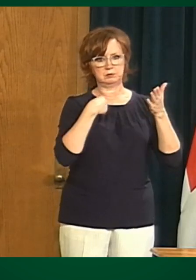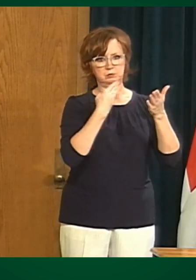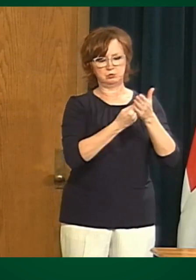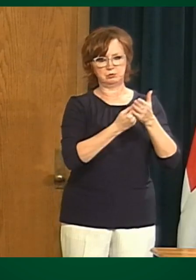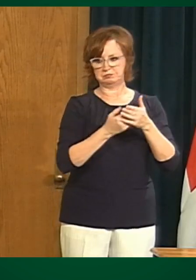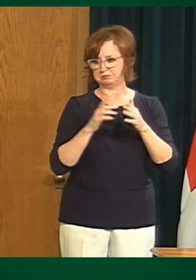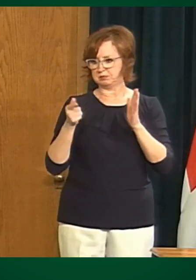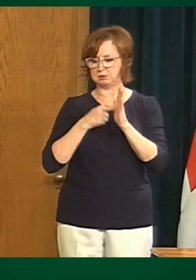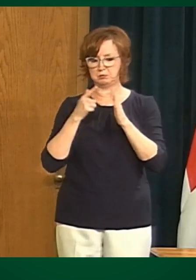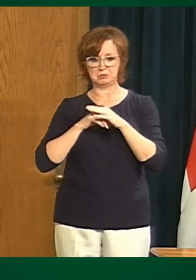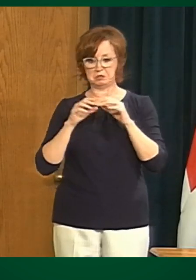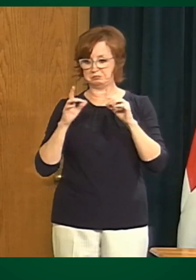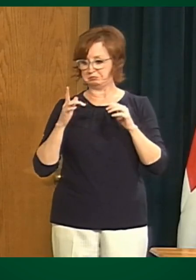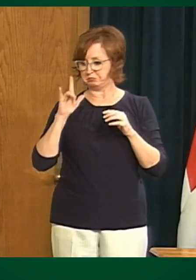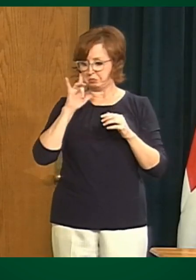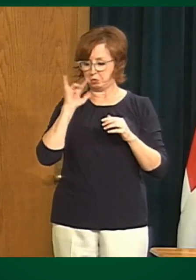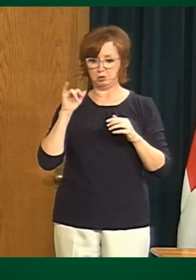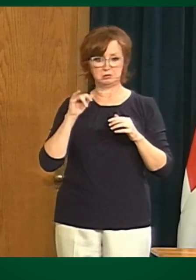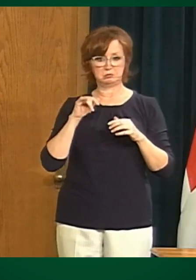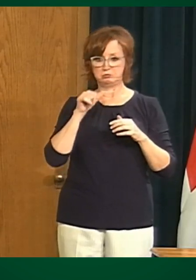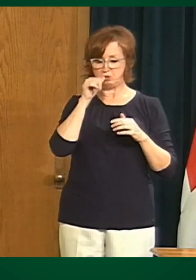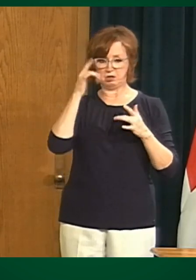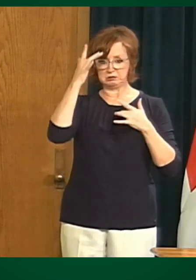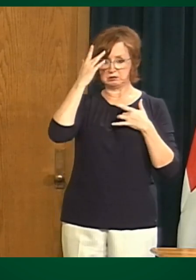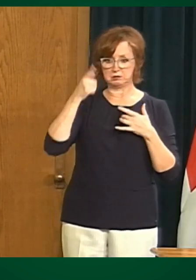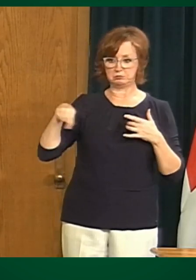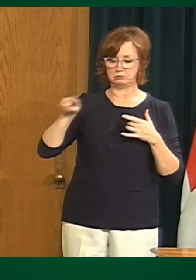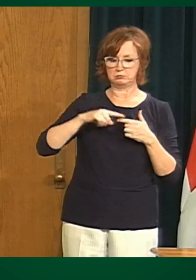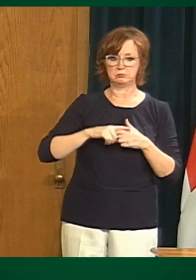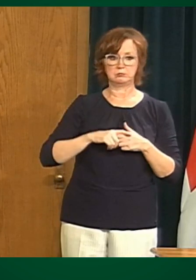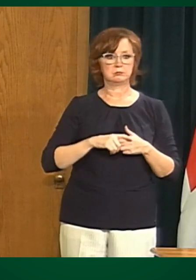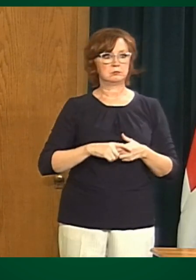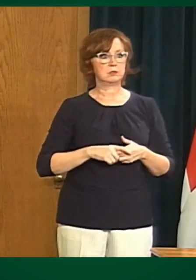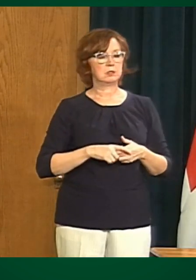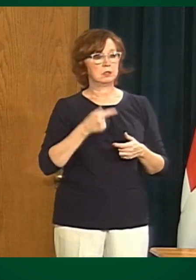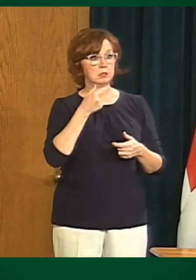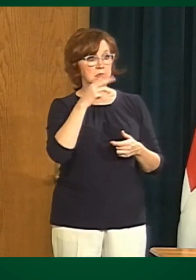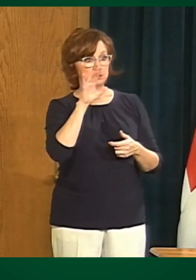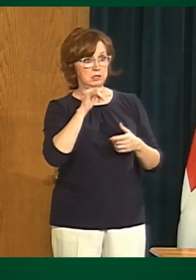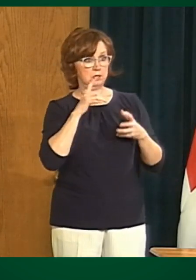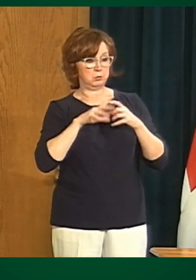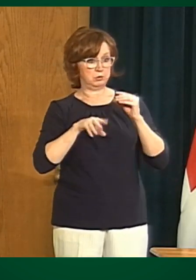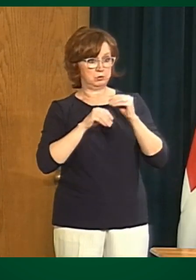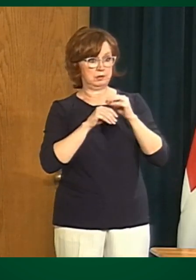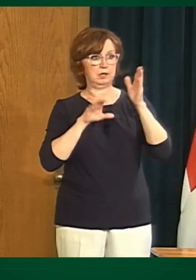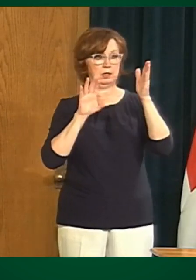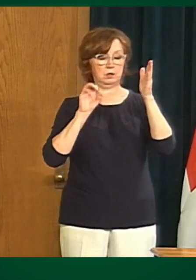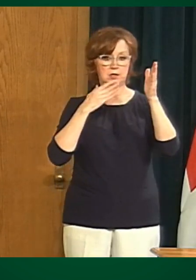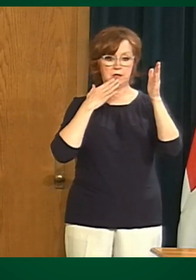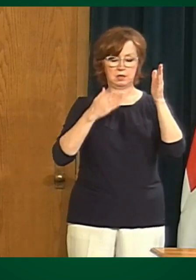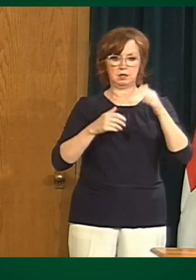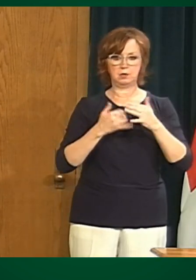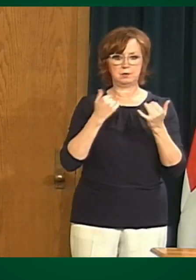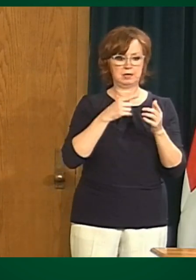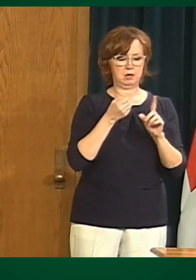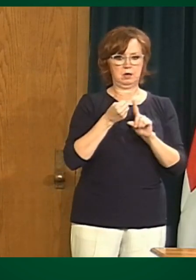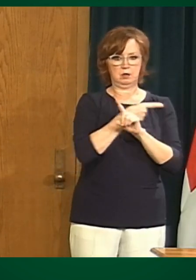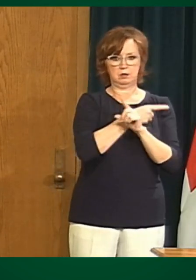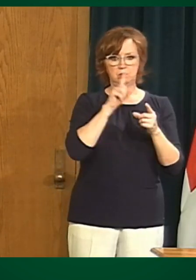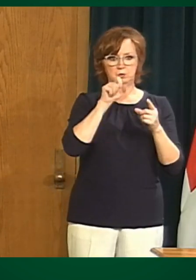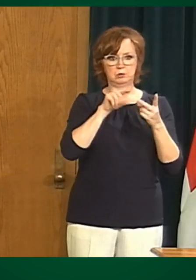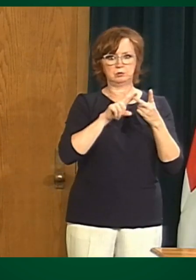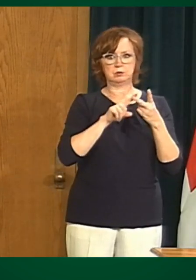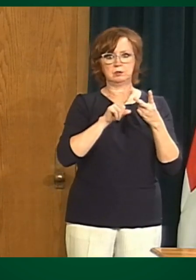the case. Do you have a follow-up, Guy? Yes, thank you. I'm going to pivot now to